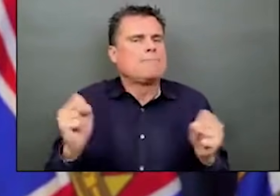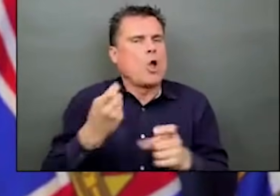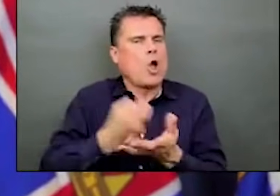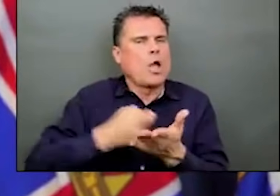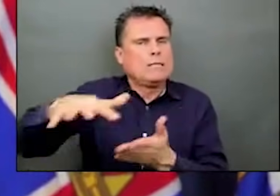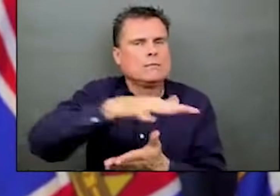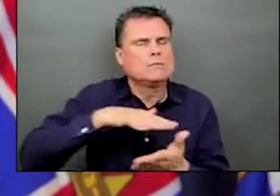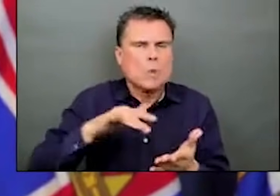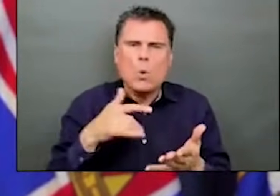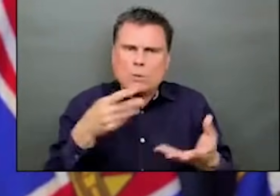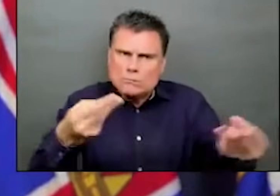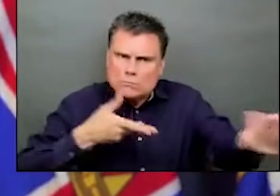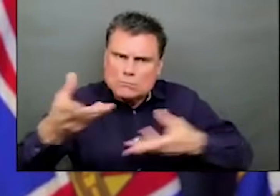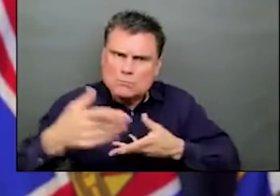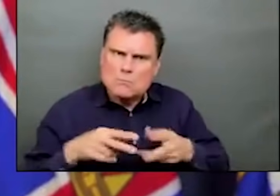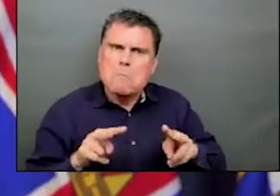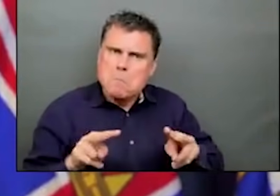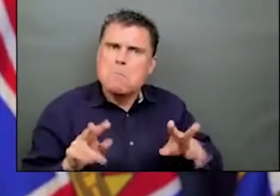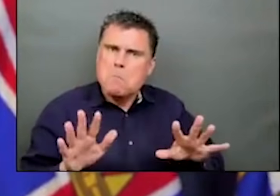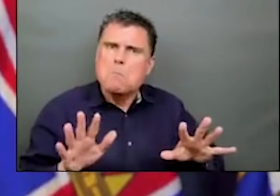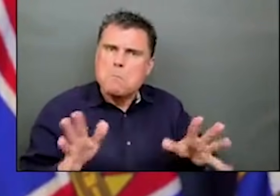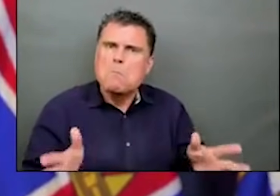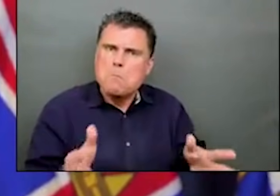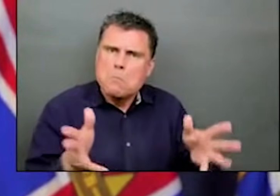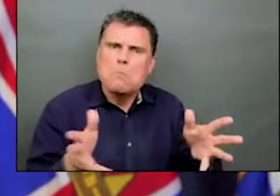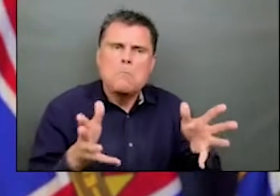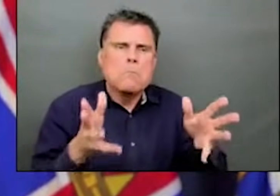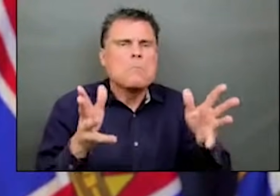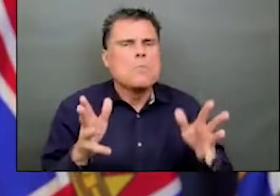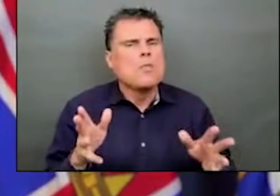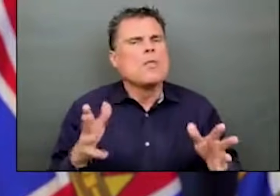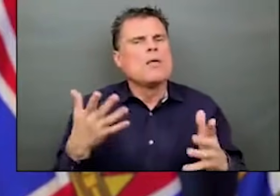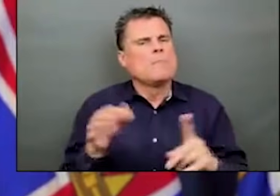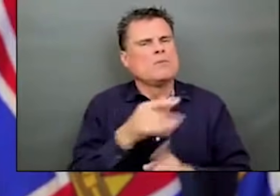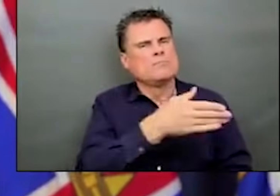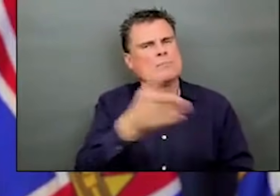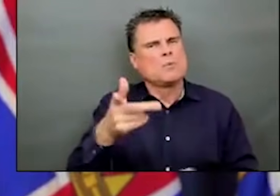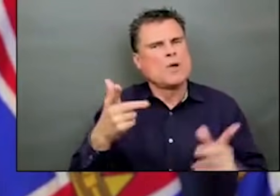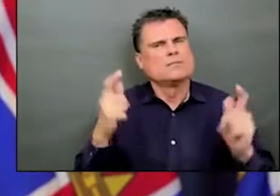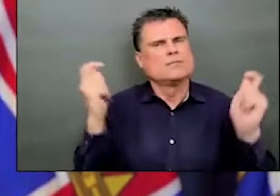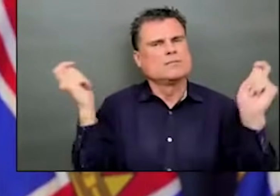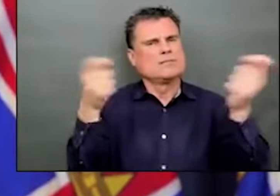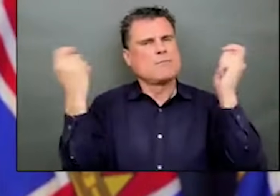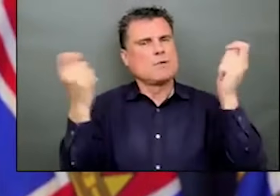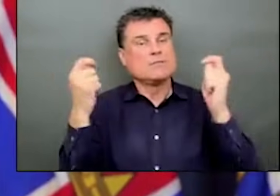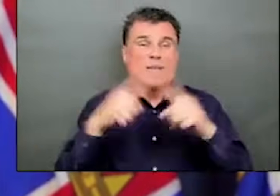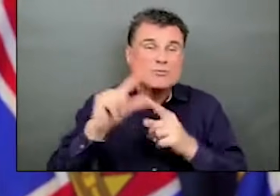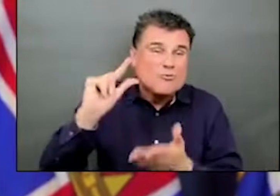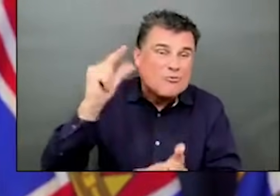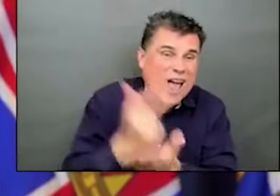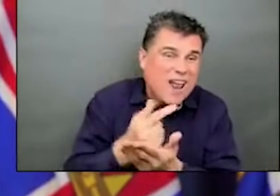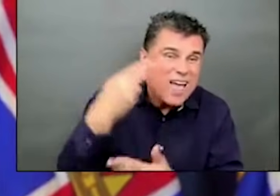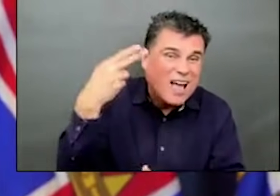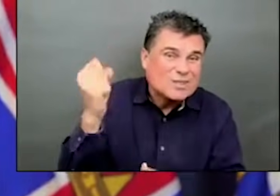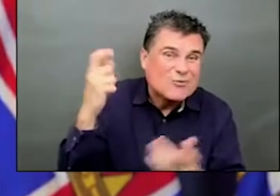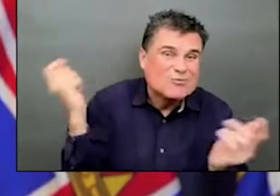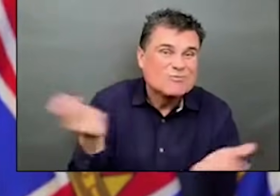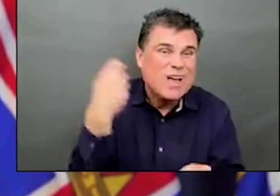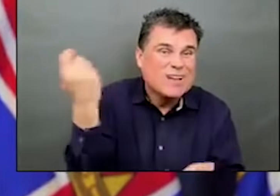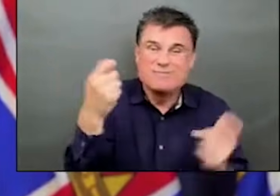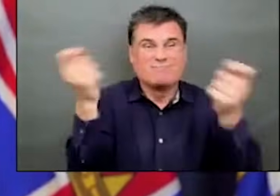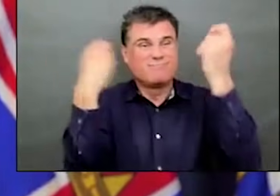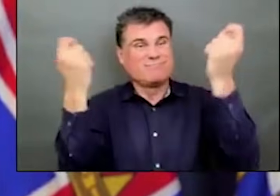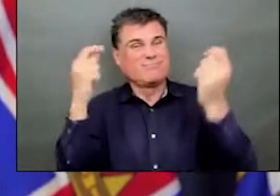special ceremony for people who are leaving high school this year. It has been such a challenging year for